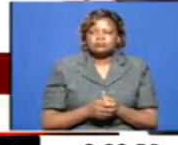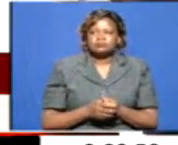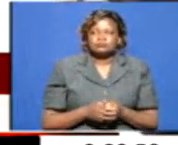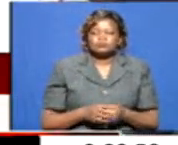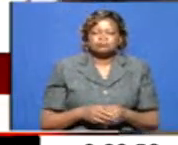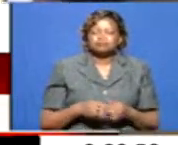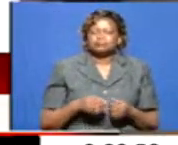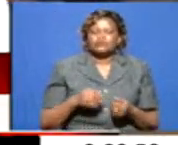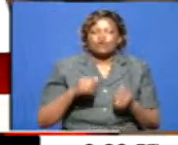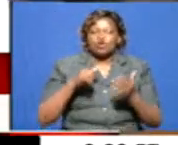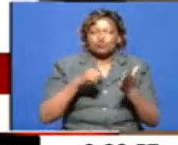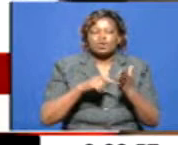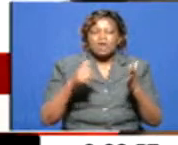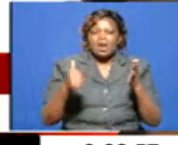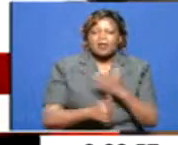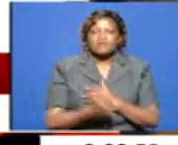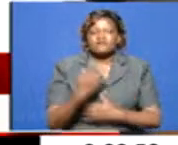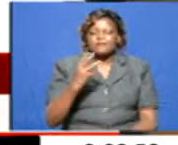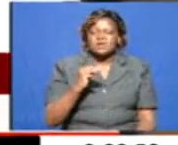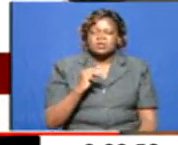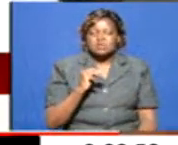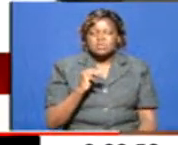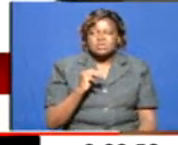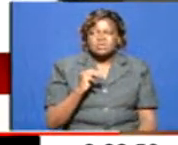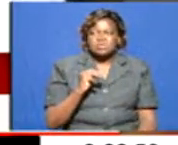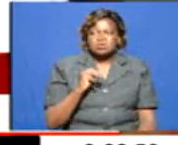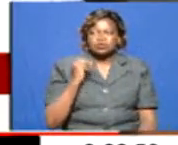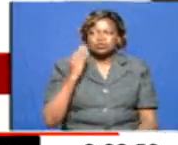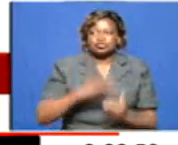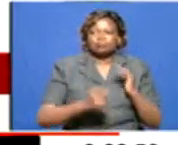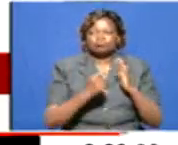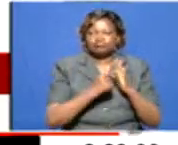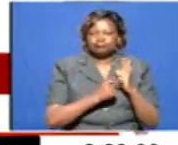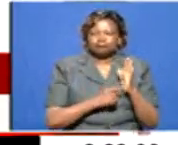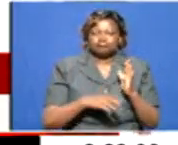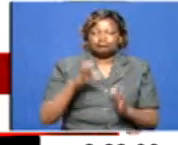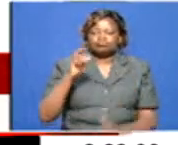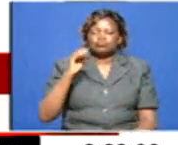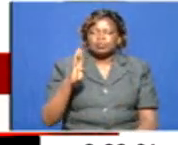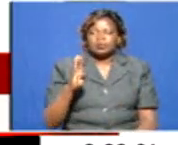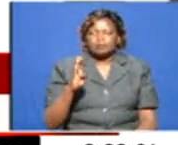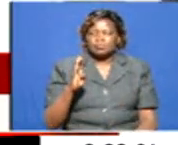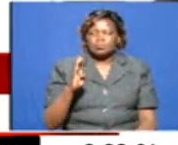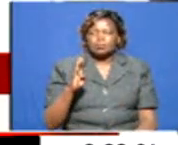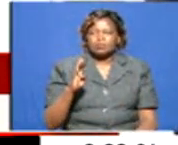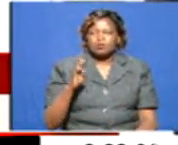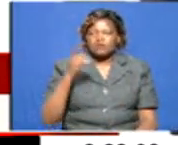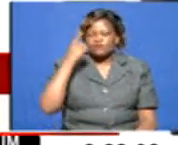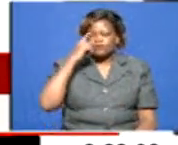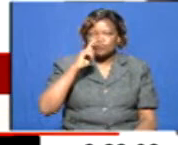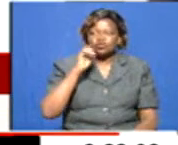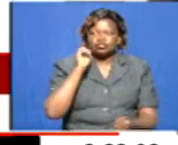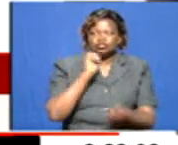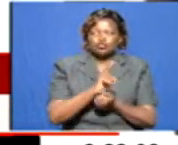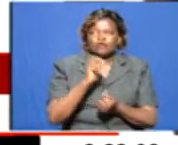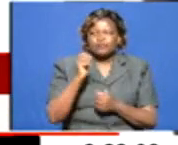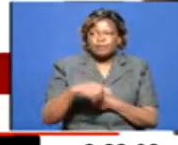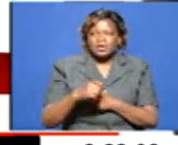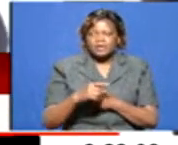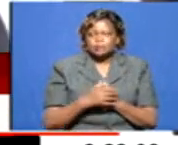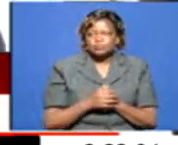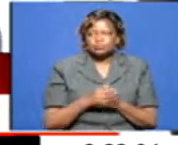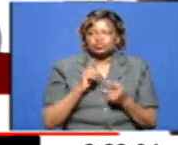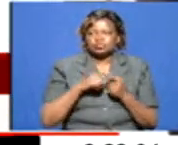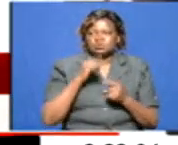million, effect a moratorium of listings in CRBs for a period of 12 months to the end